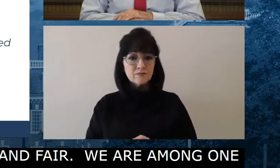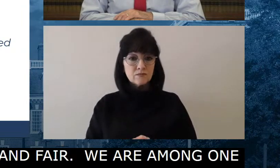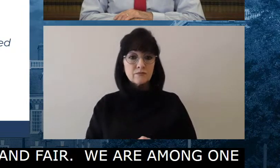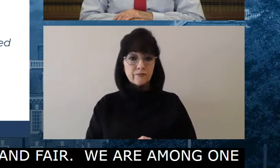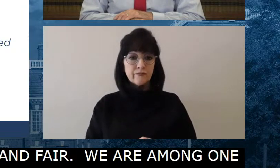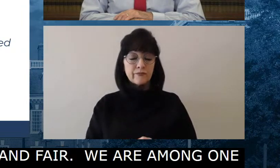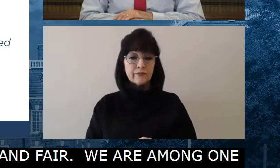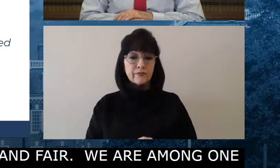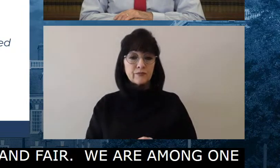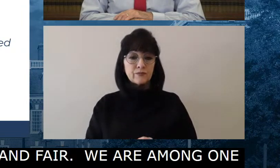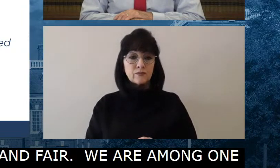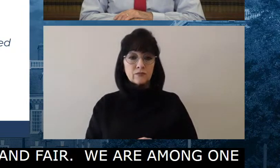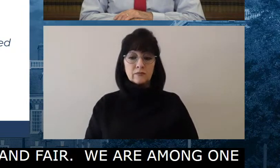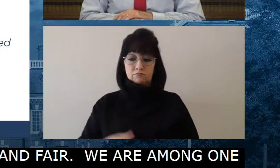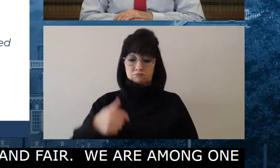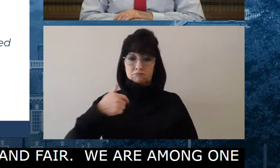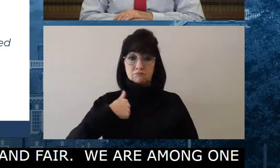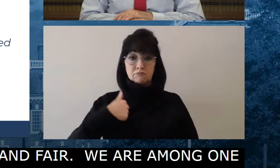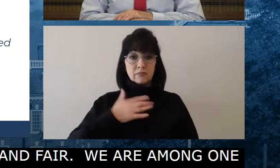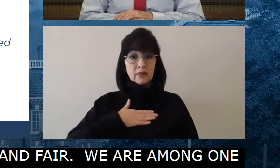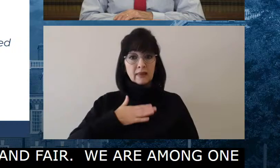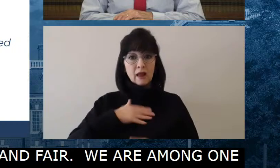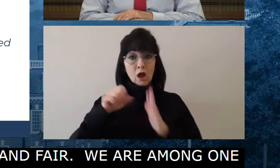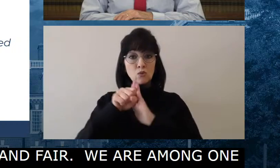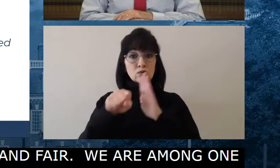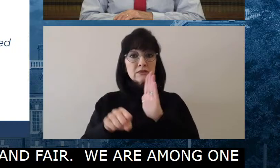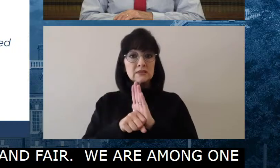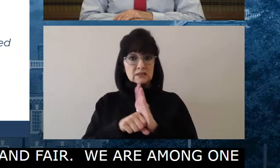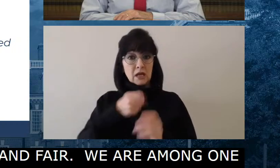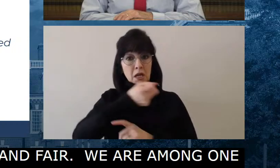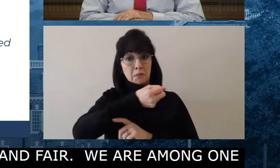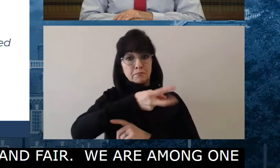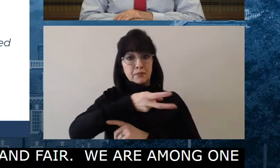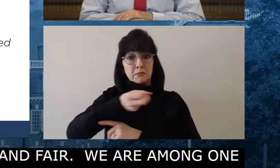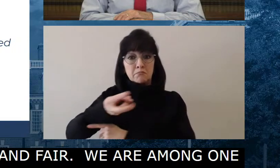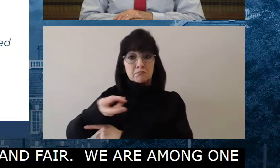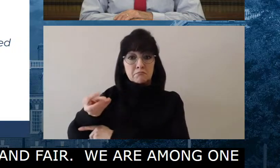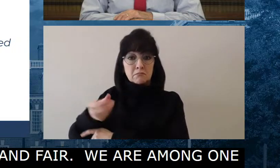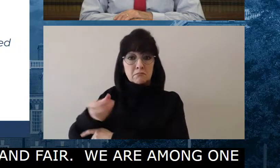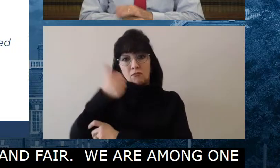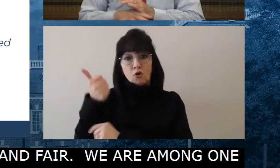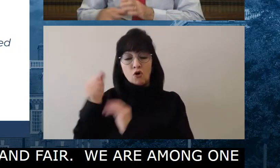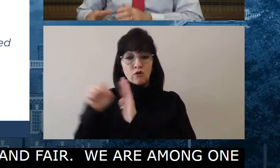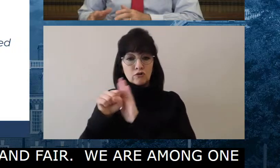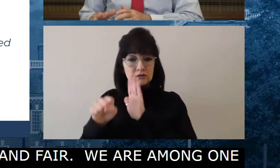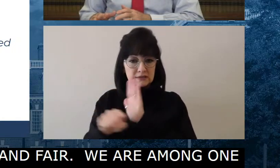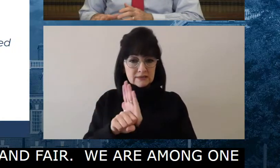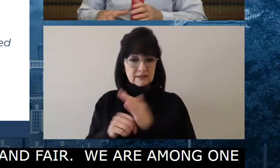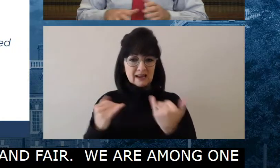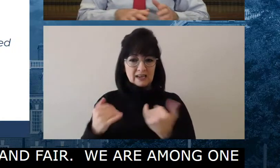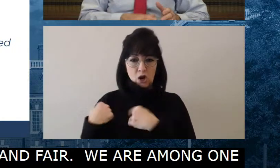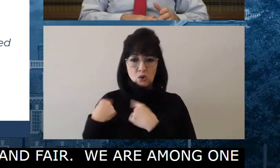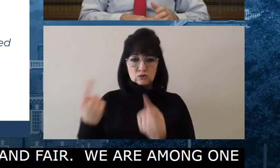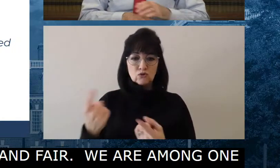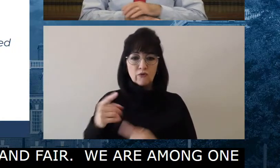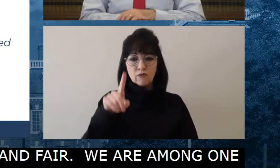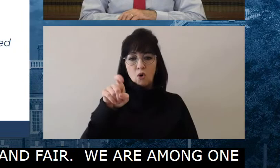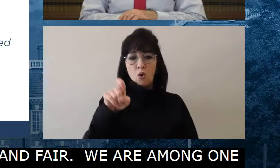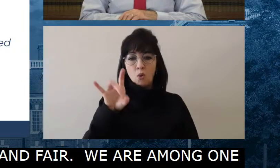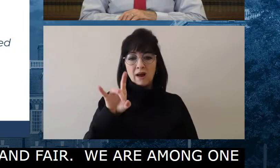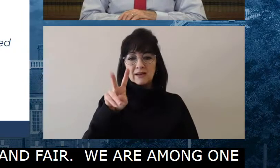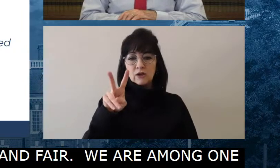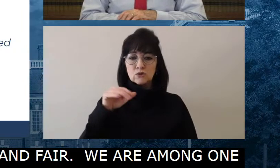doses that we've administered. These numbers at 182,000 include both the federal program